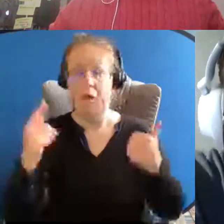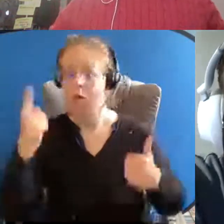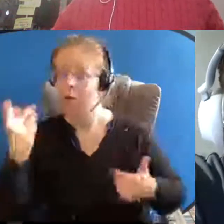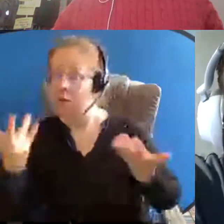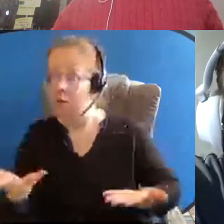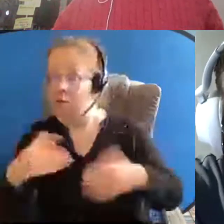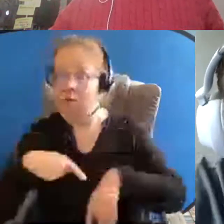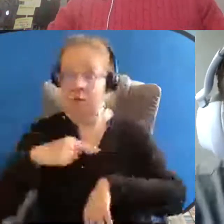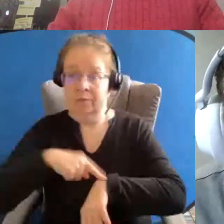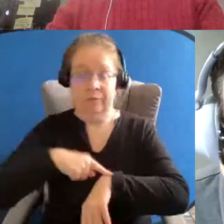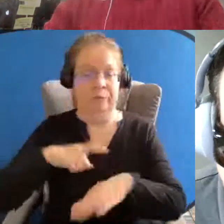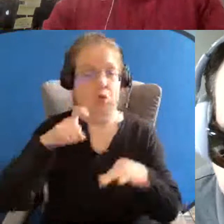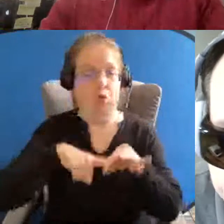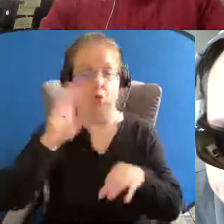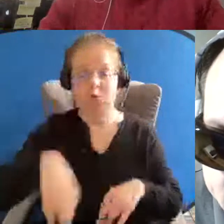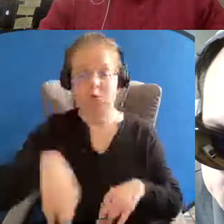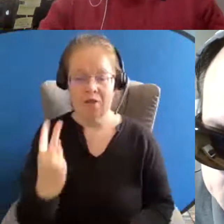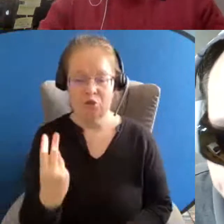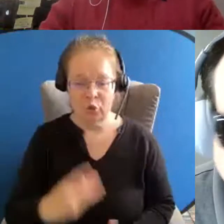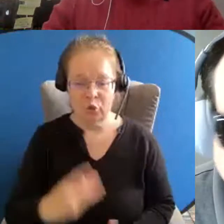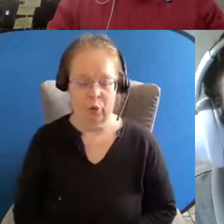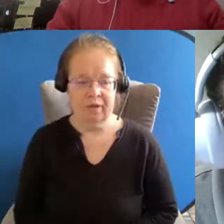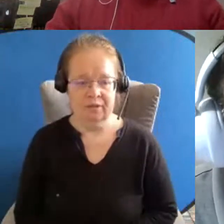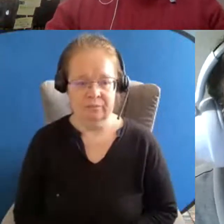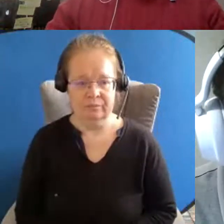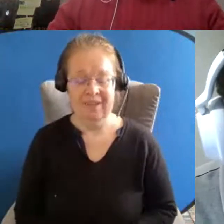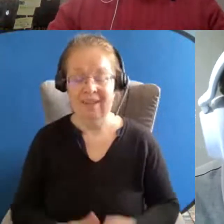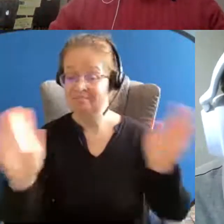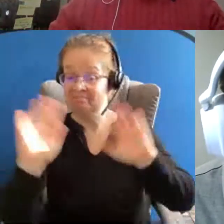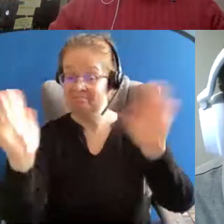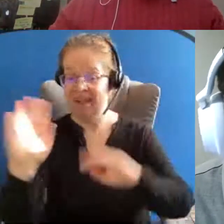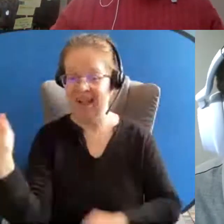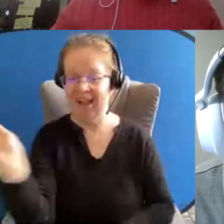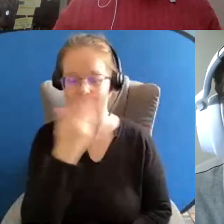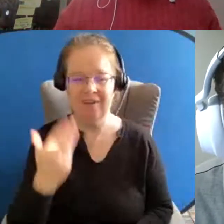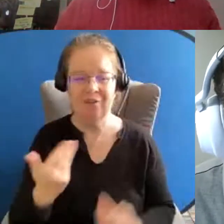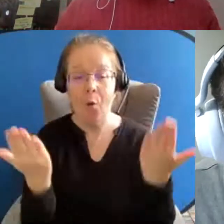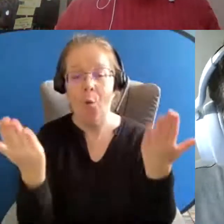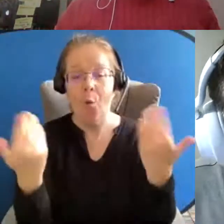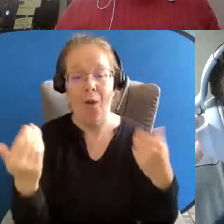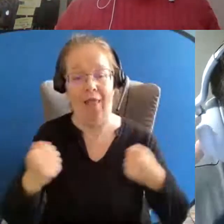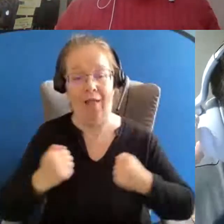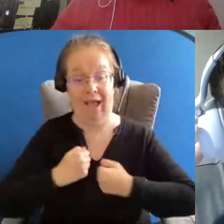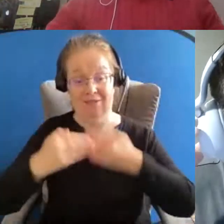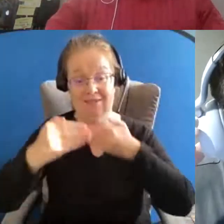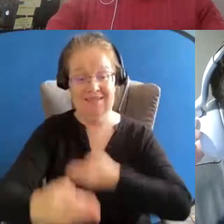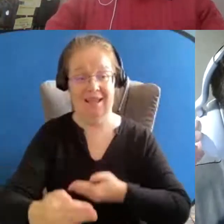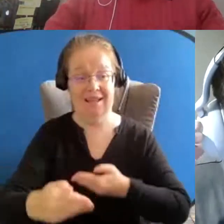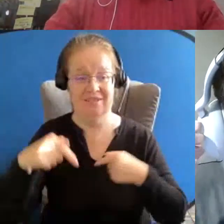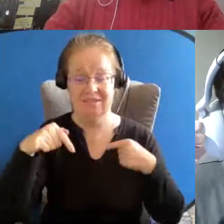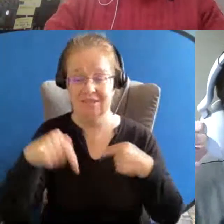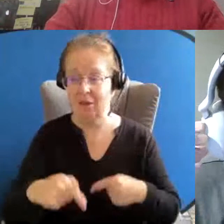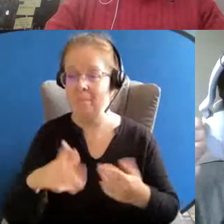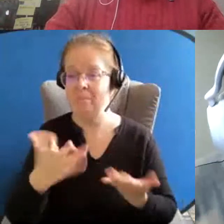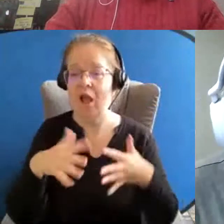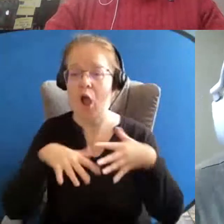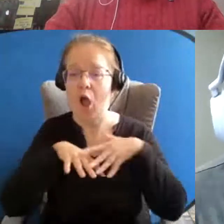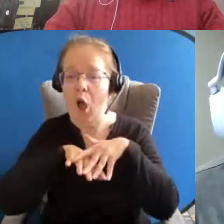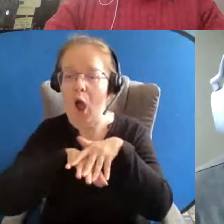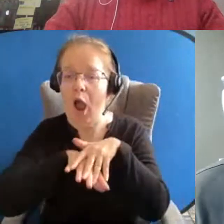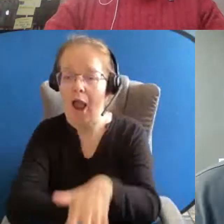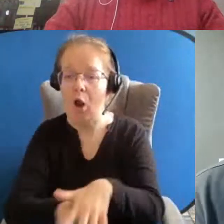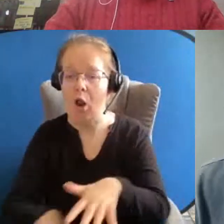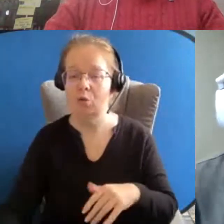1:15. So, hey everyone, and welcome to our session on the inclusive design journey for Windows